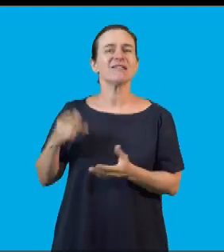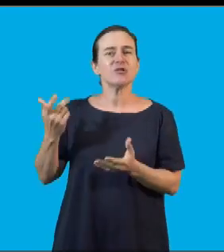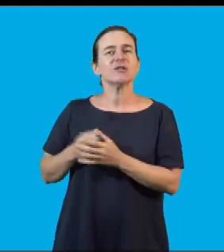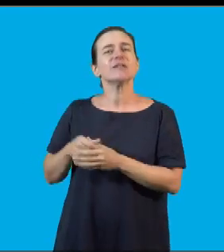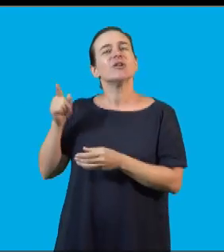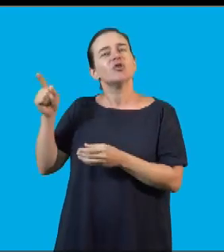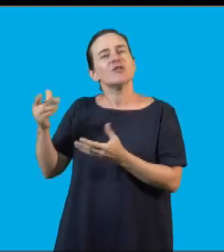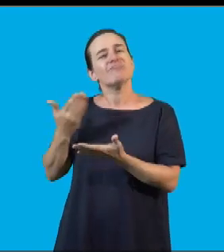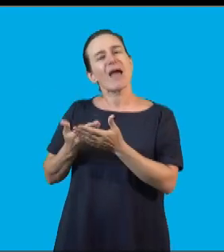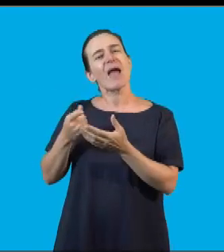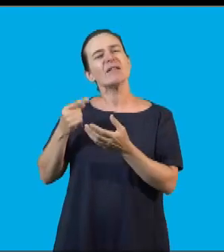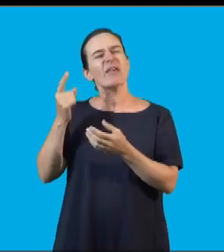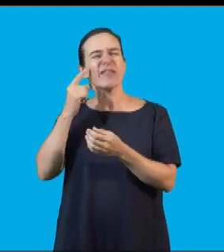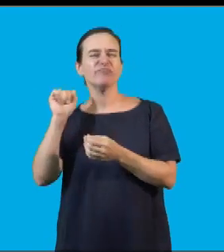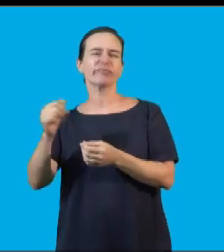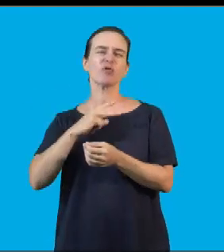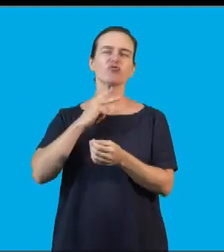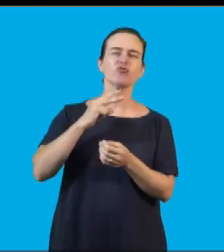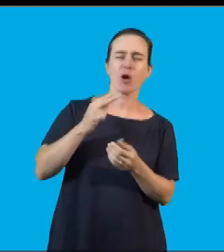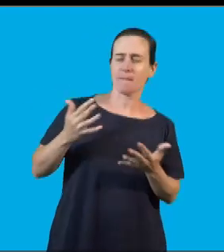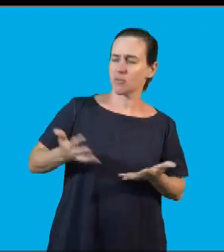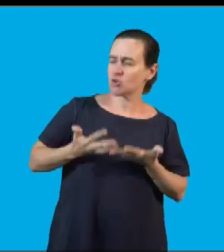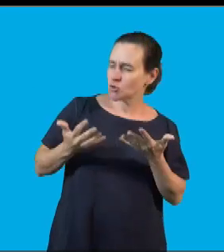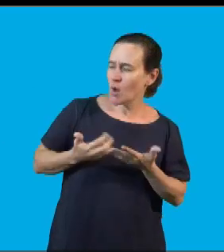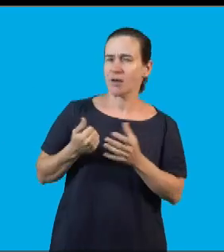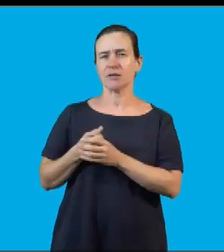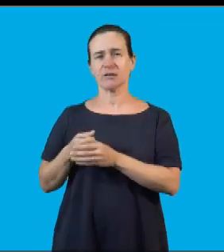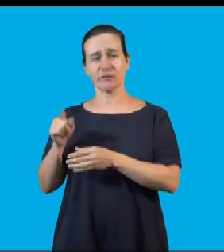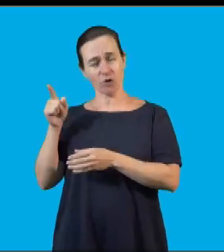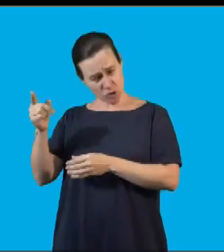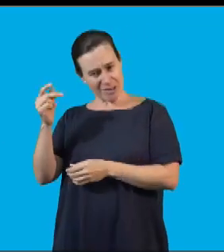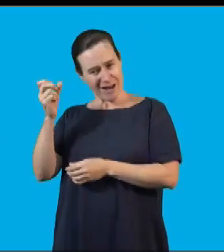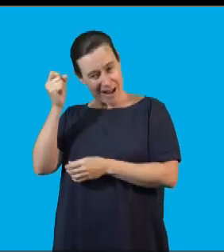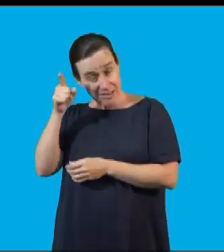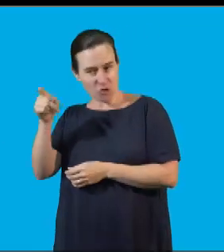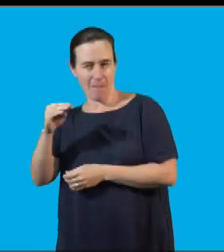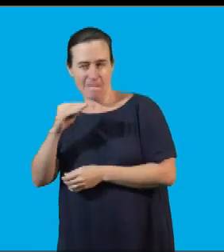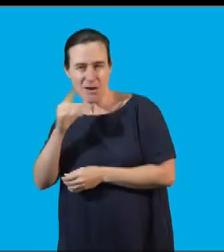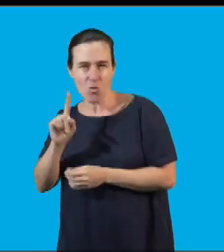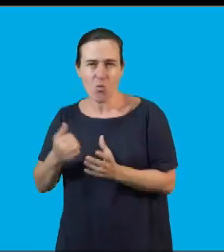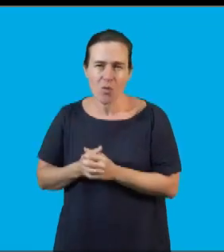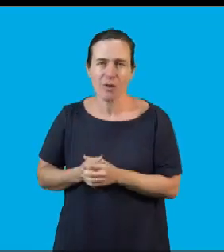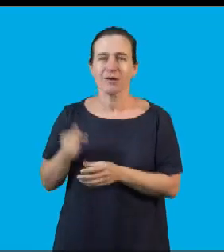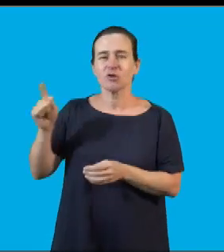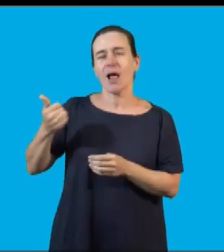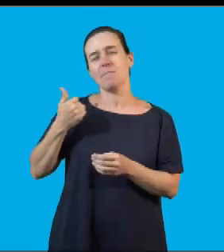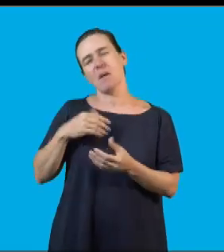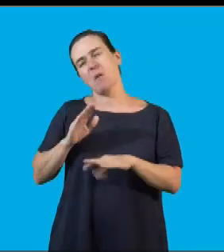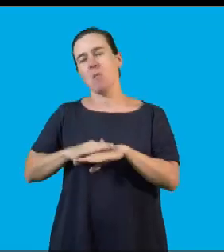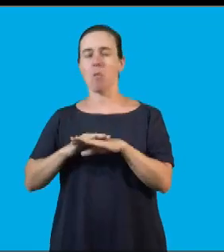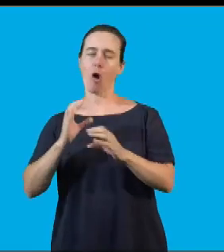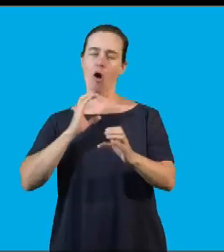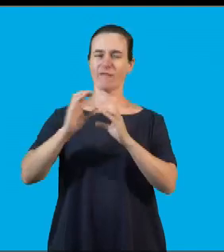a matter of fact, and it could even be conversational. Again, as you can see, we have the slashes, which means that any of